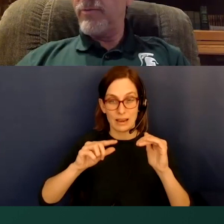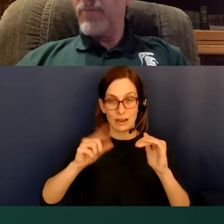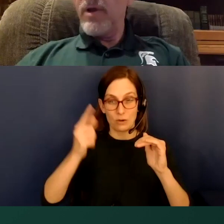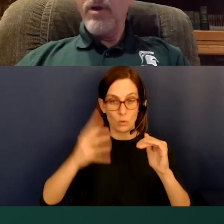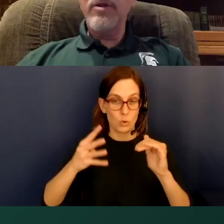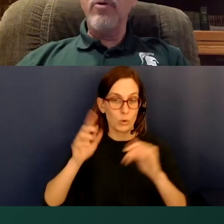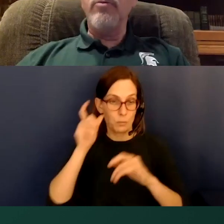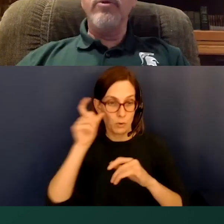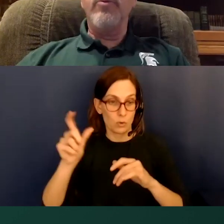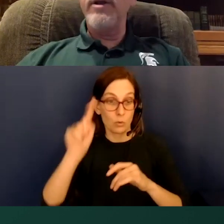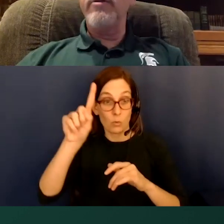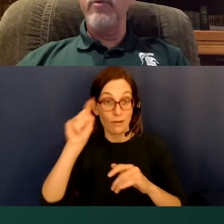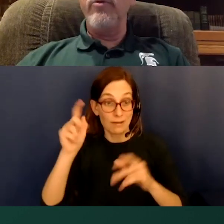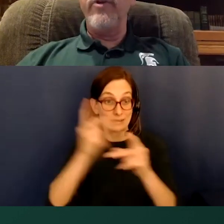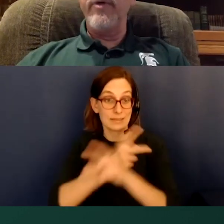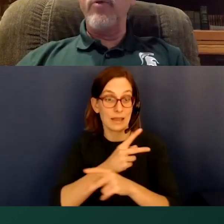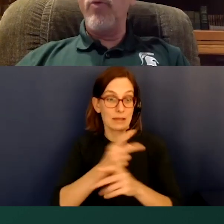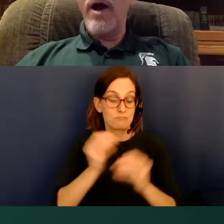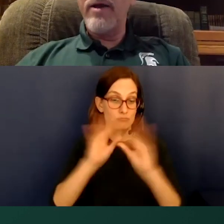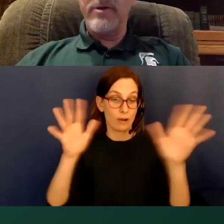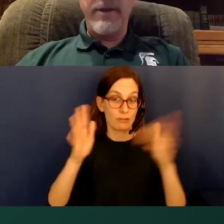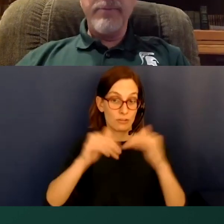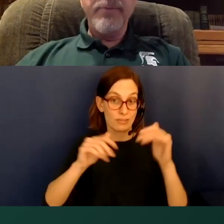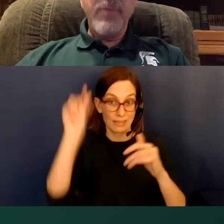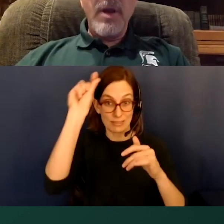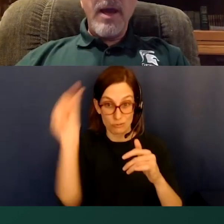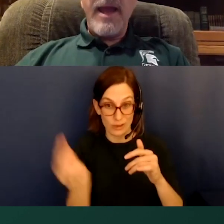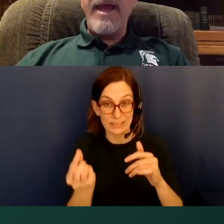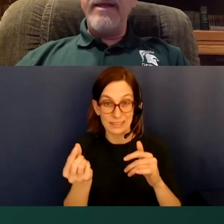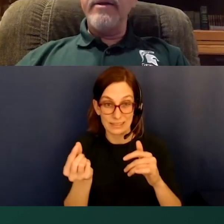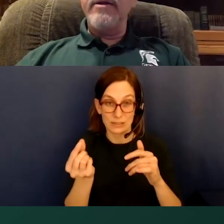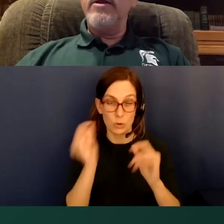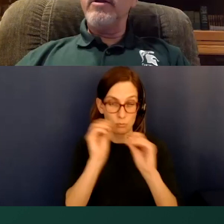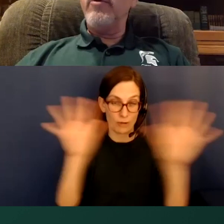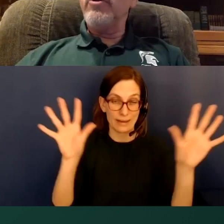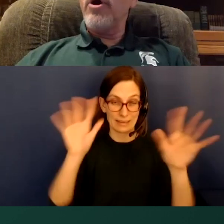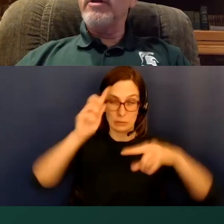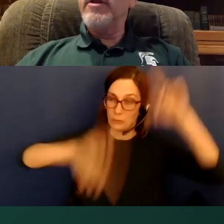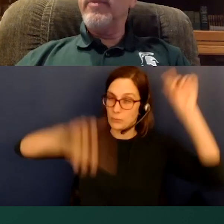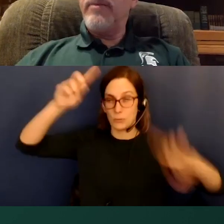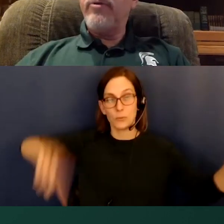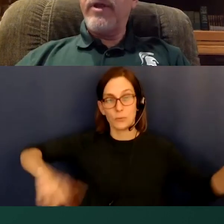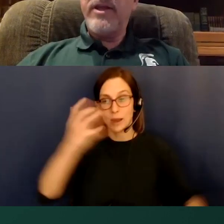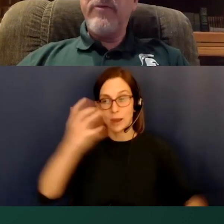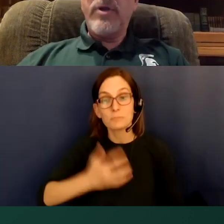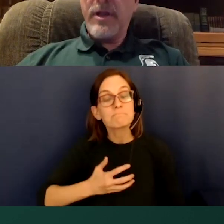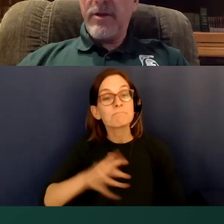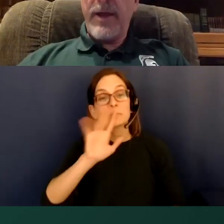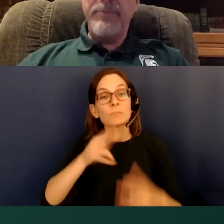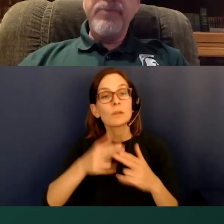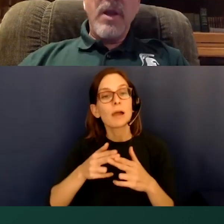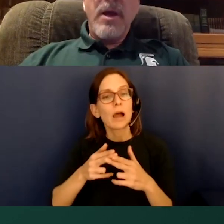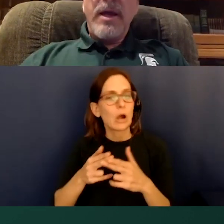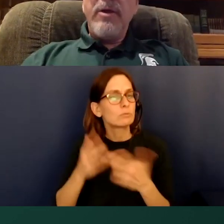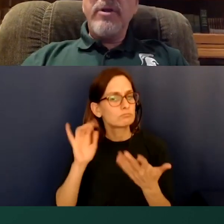crescent. So the brightness of the moon varies wildly. And so I want to talk a little bit about that to give you a sense of